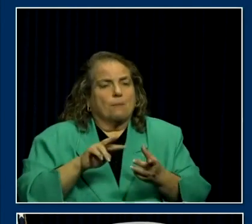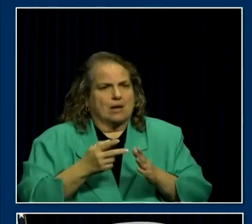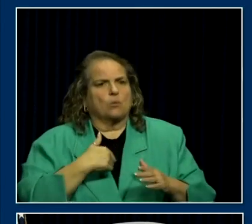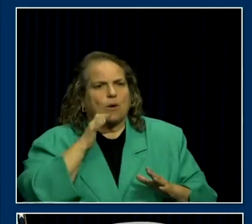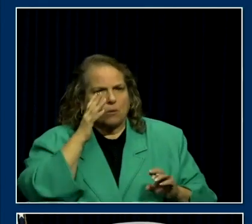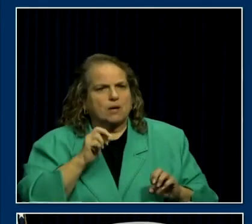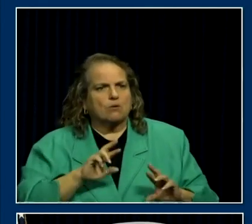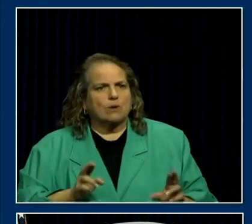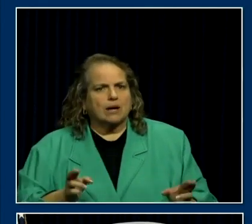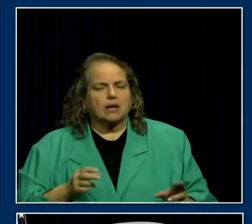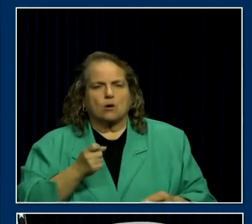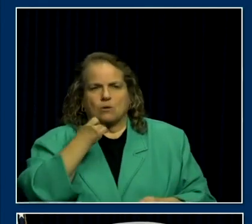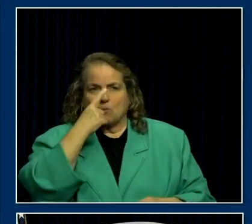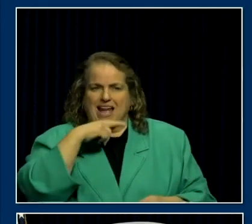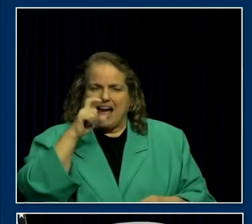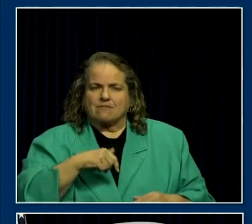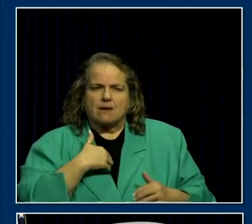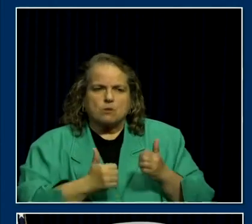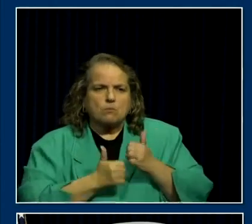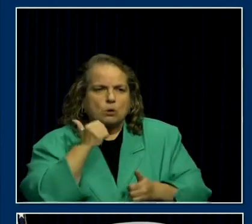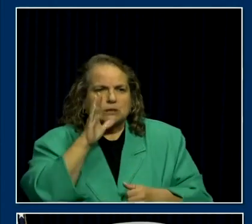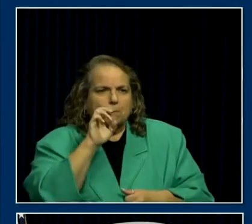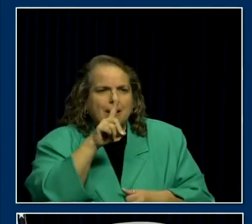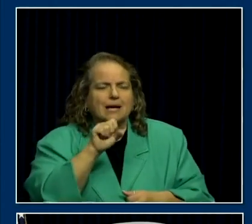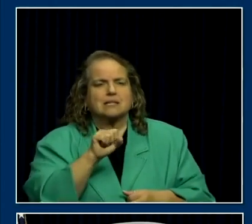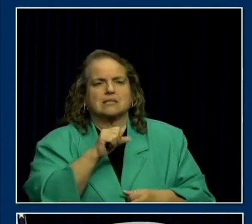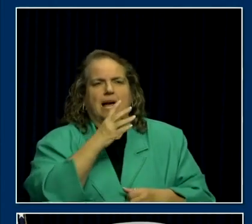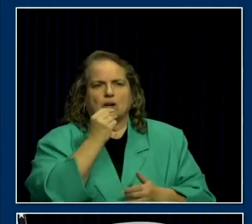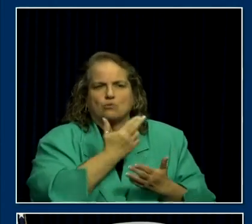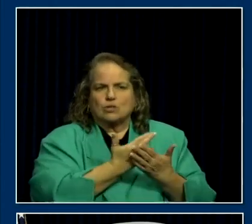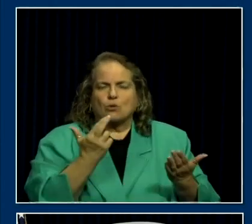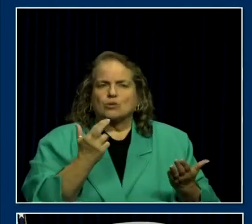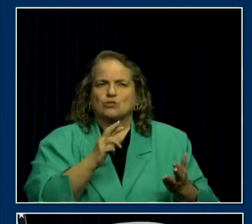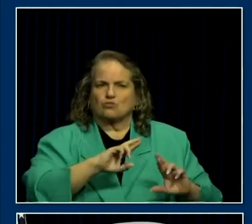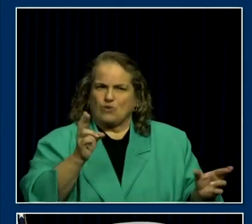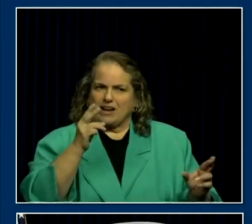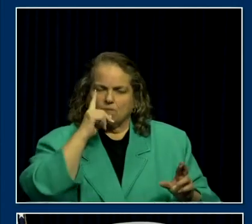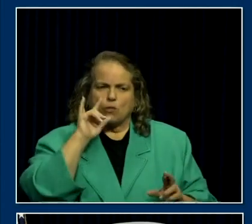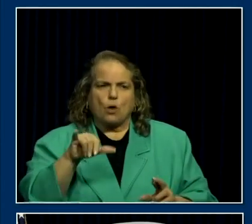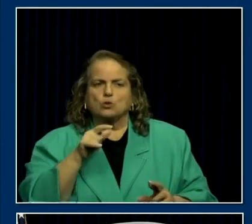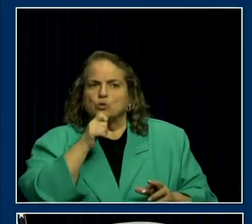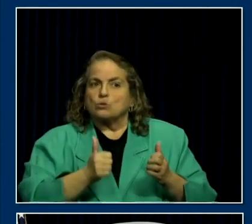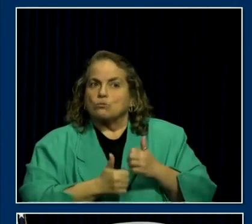are the most beds and the most resources available. Dr. Stack.